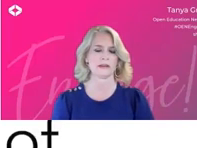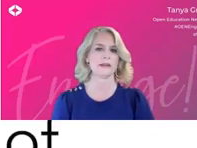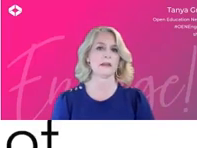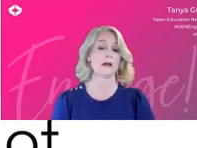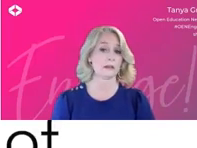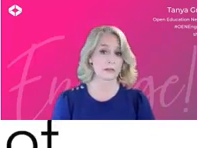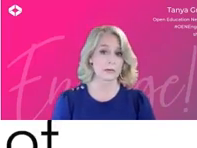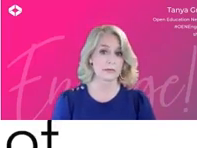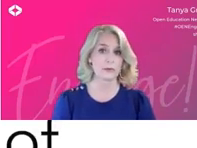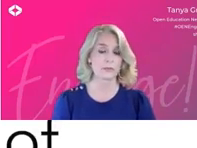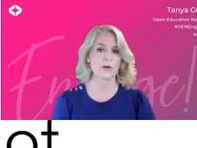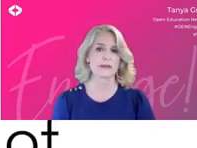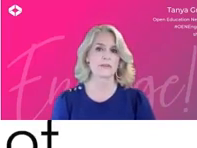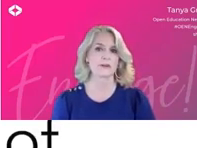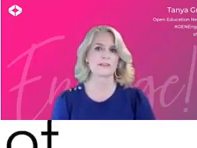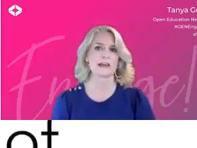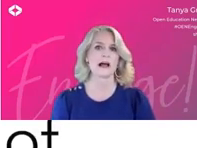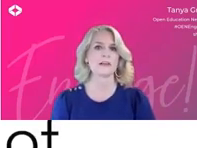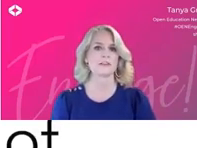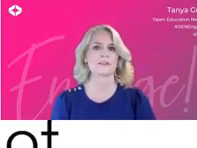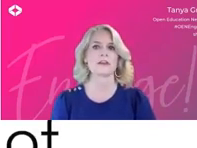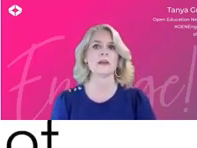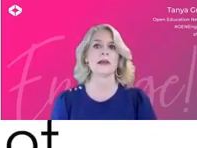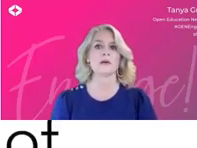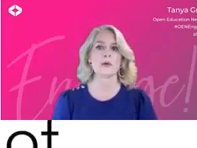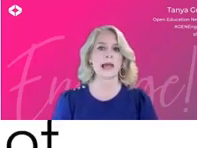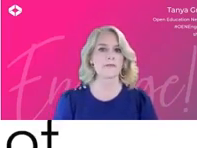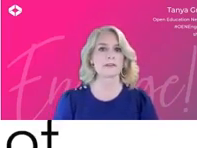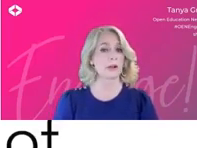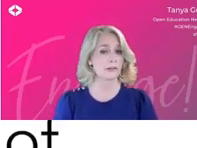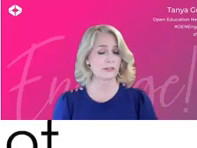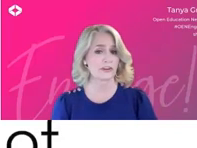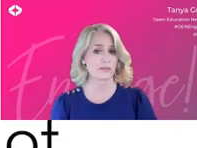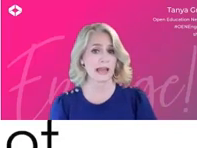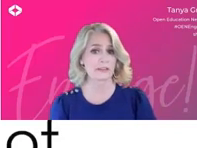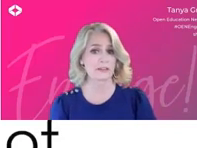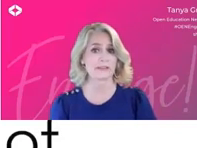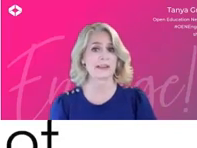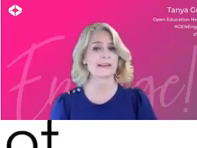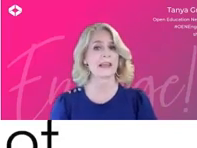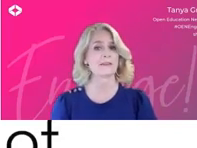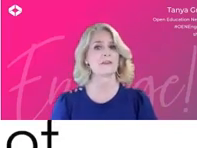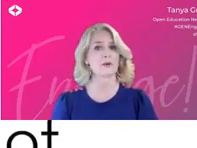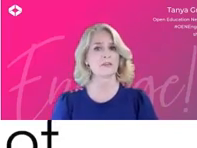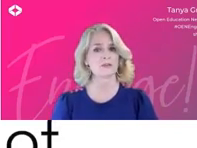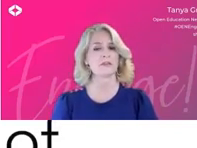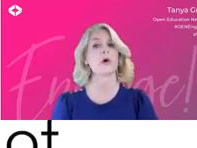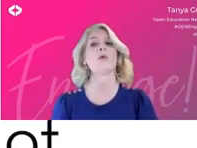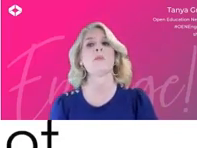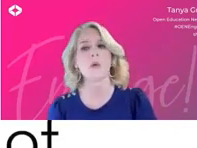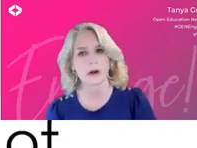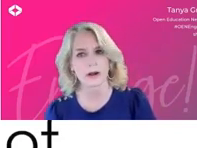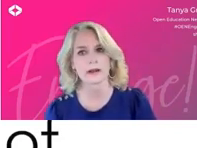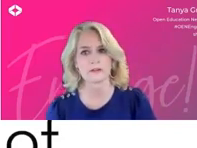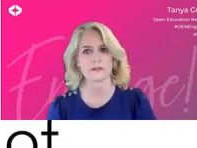graduation. Also, the report demonstrates that colleges who have the largest share of Black students indicate that those students